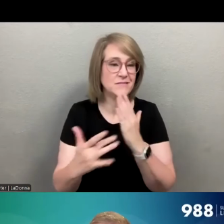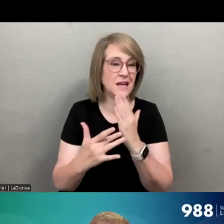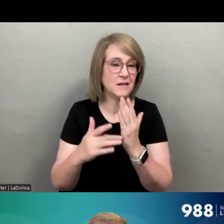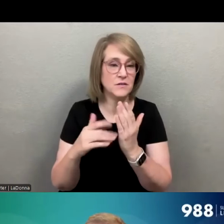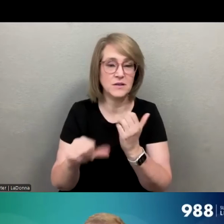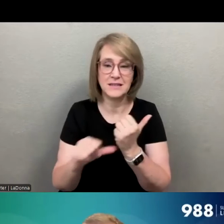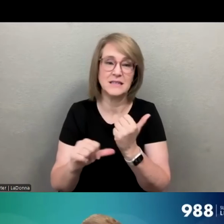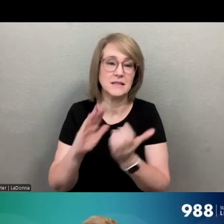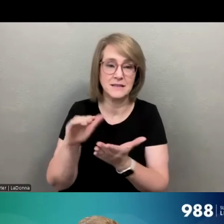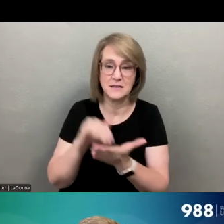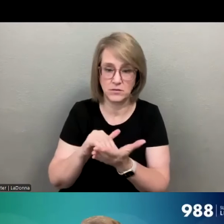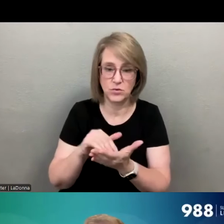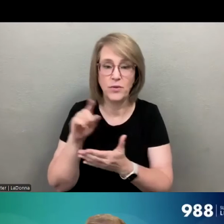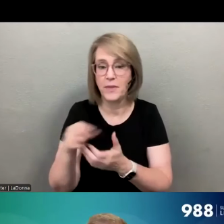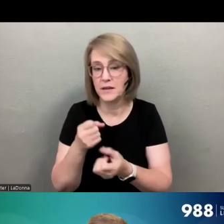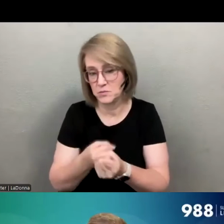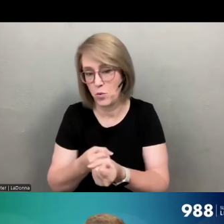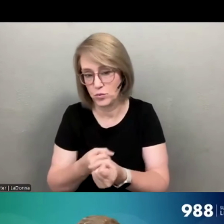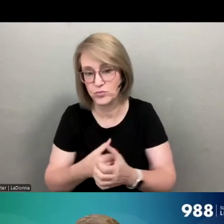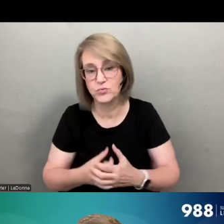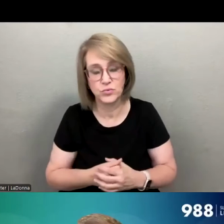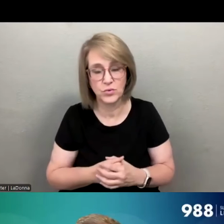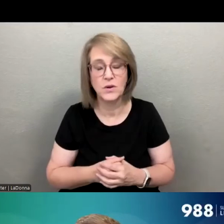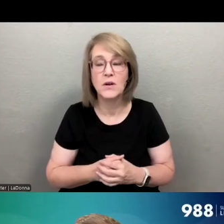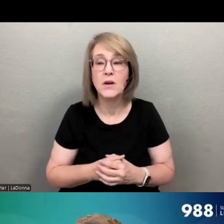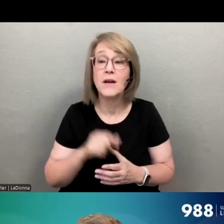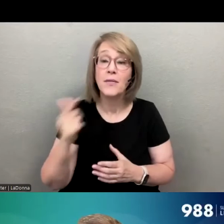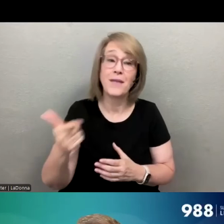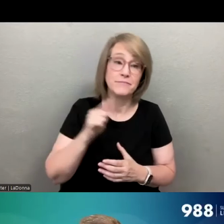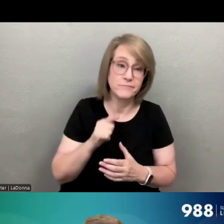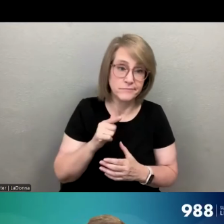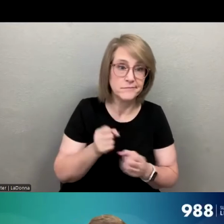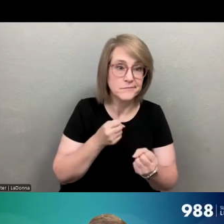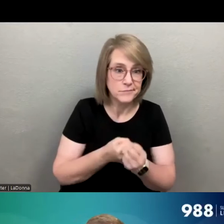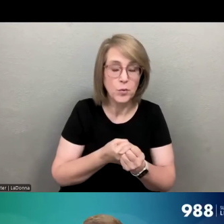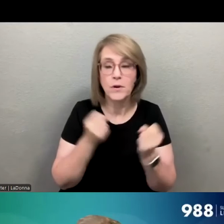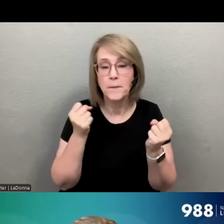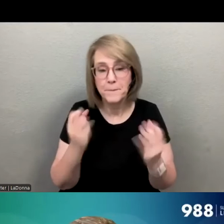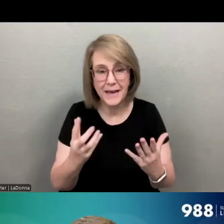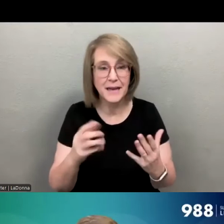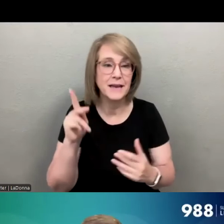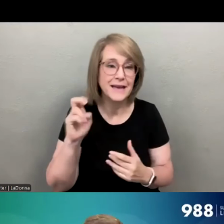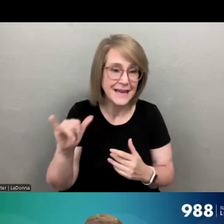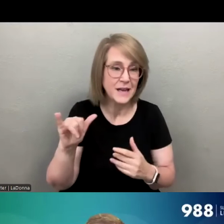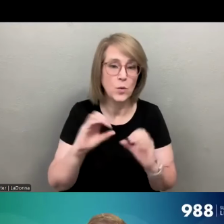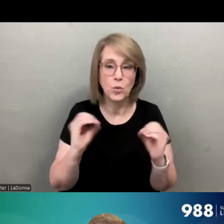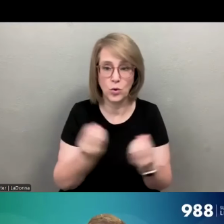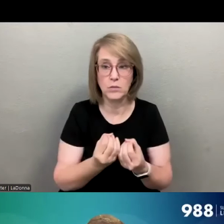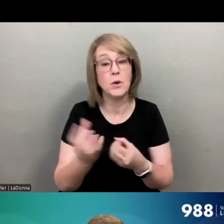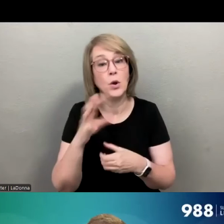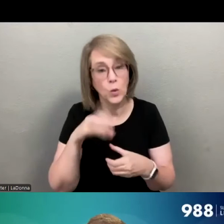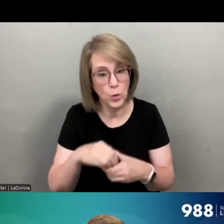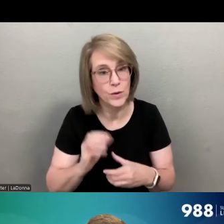that they support and is in turn supported through a number of key organizations, including our friends here at